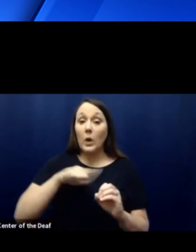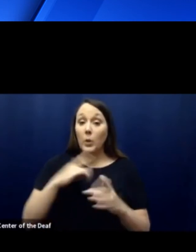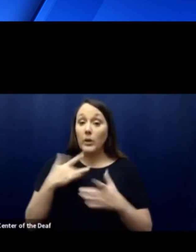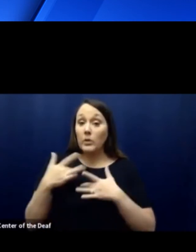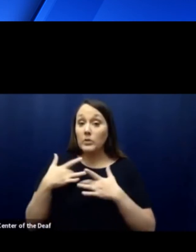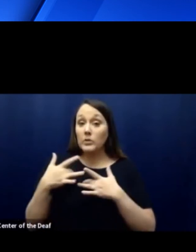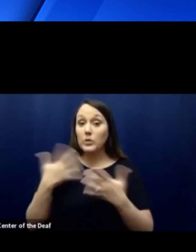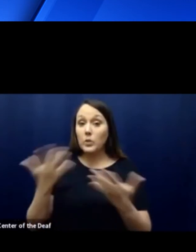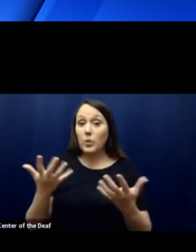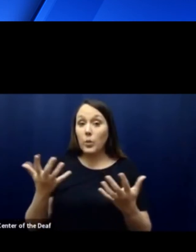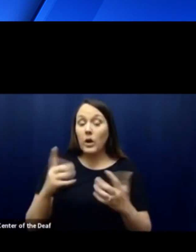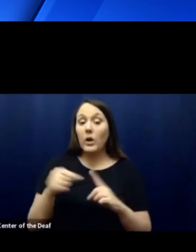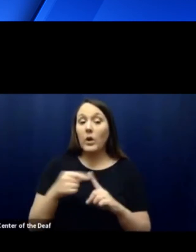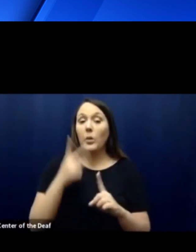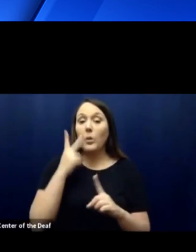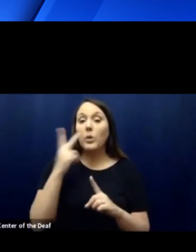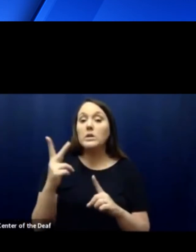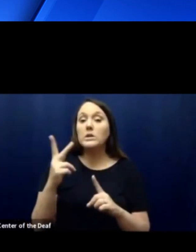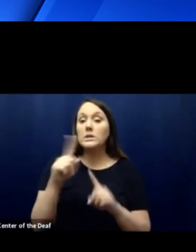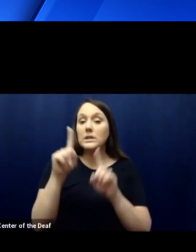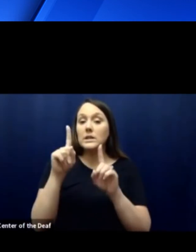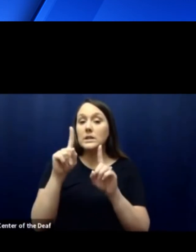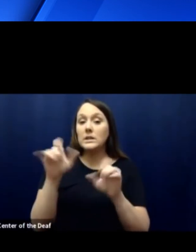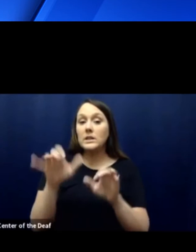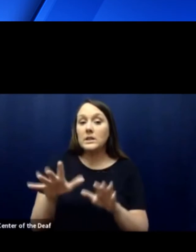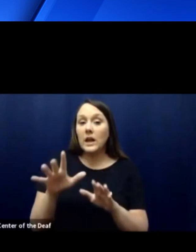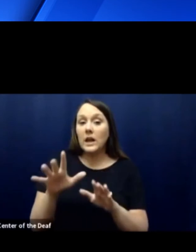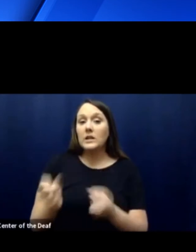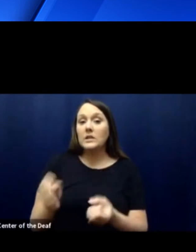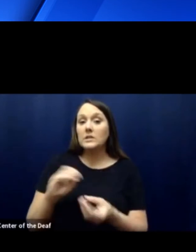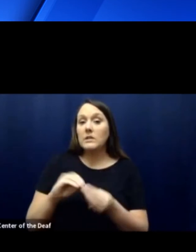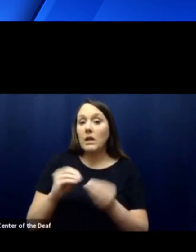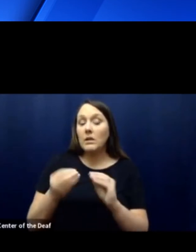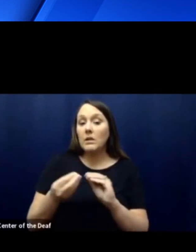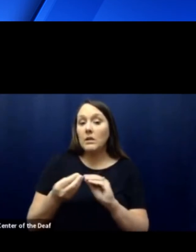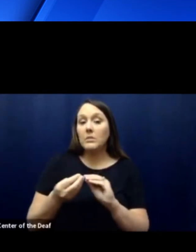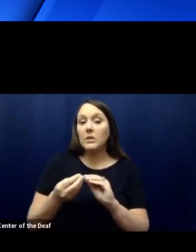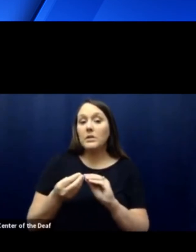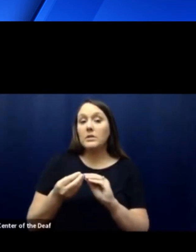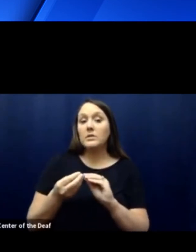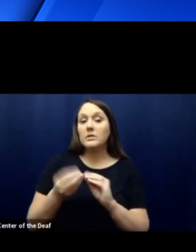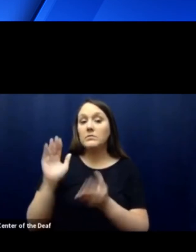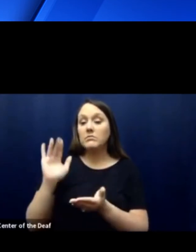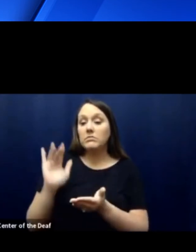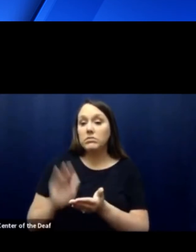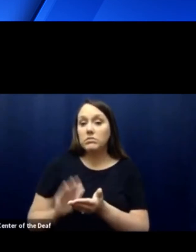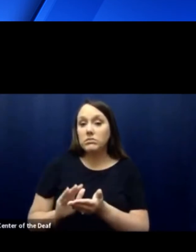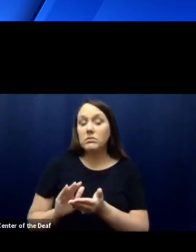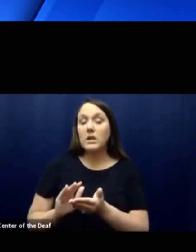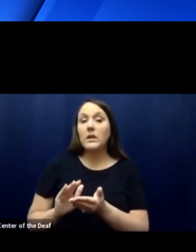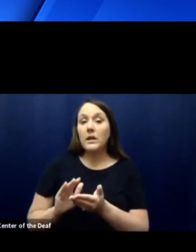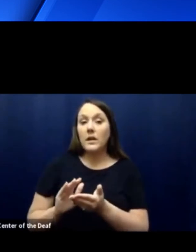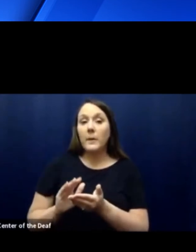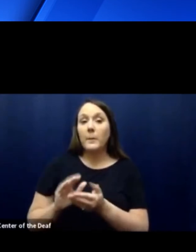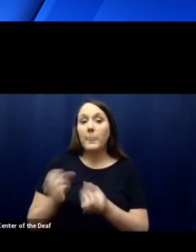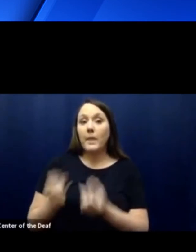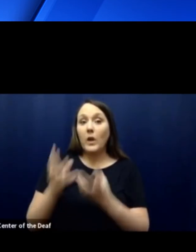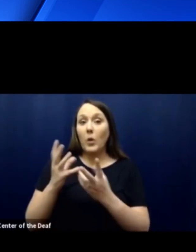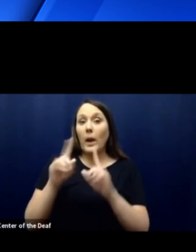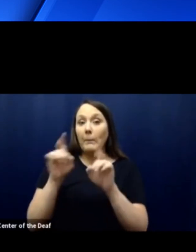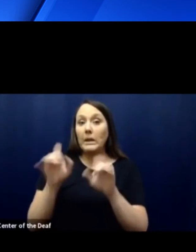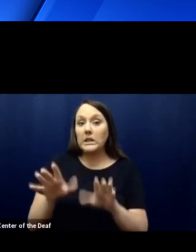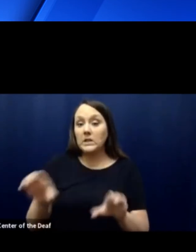concerned about when we see numbers of tests going down, the numbers of tests being done going